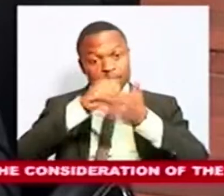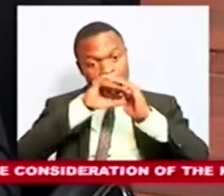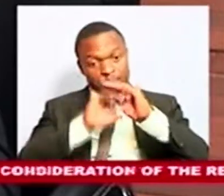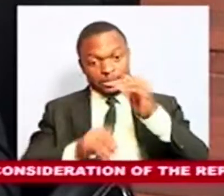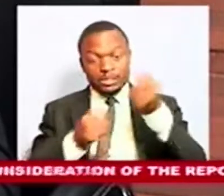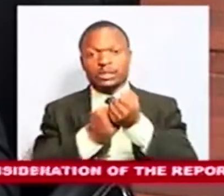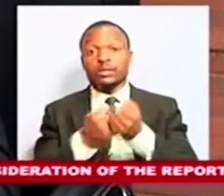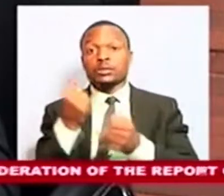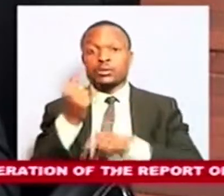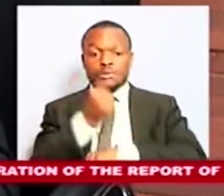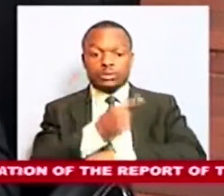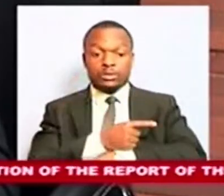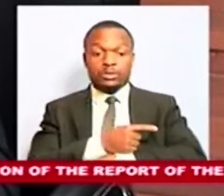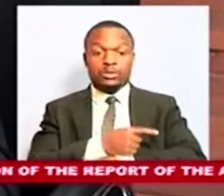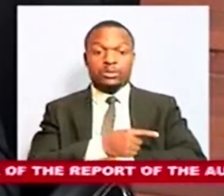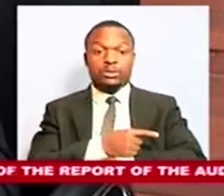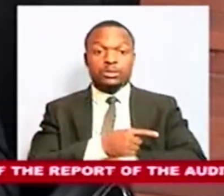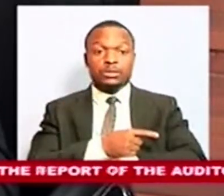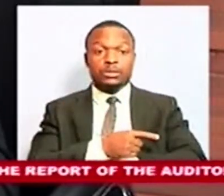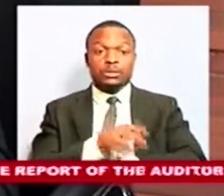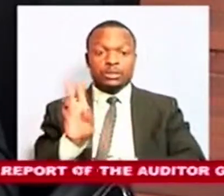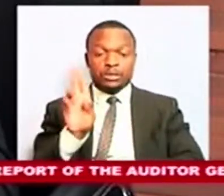1 day they spent